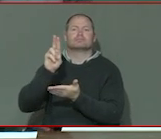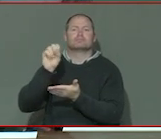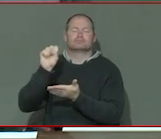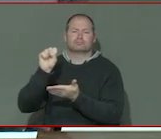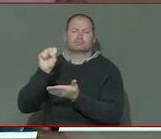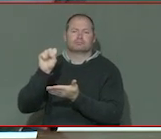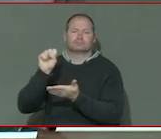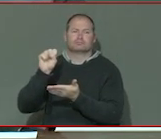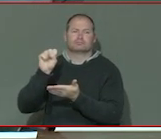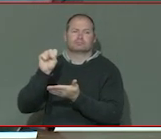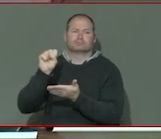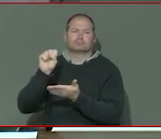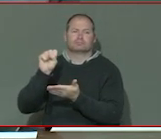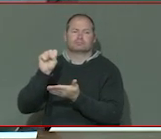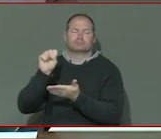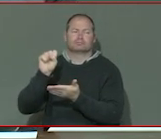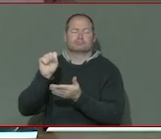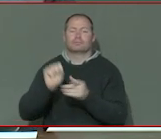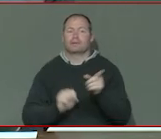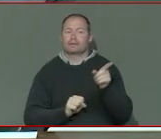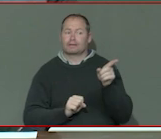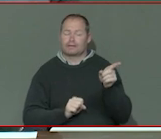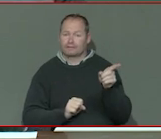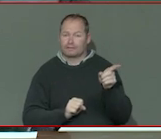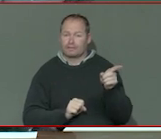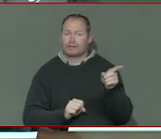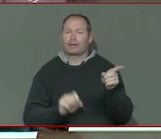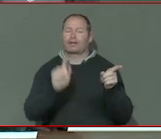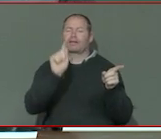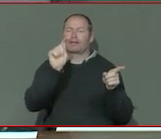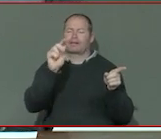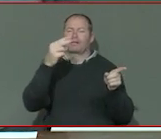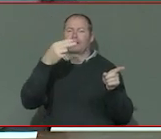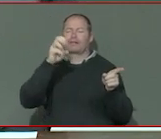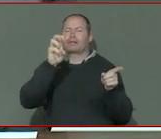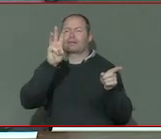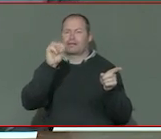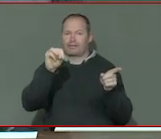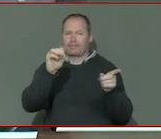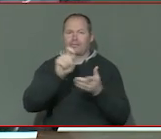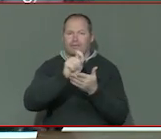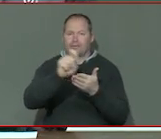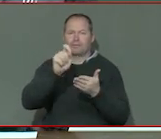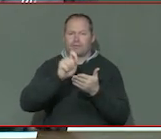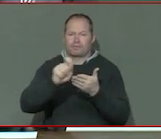you see Cairo Suppliers, you write them. So if we look at this question, they say,